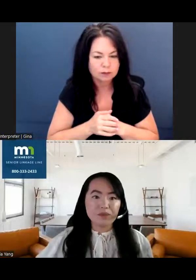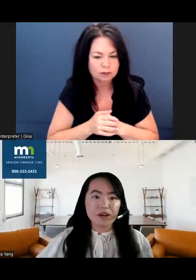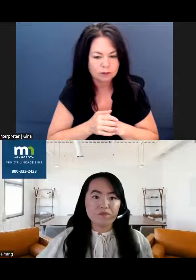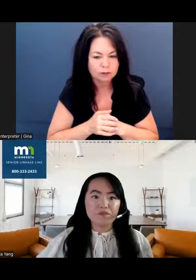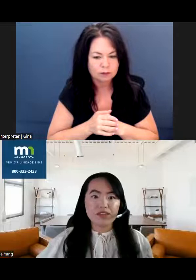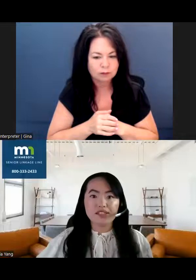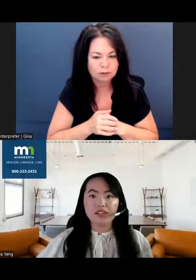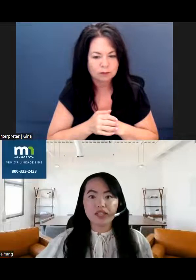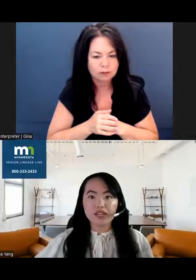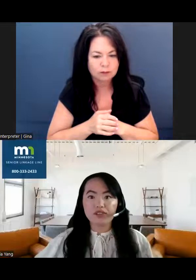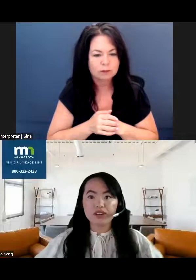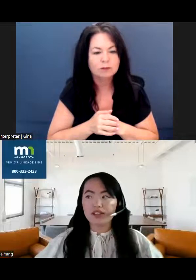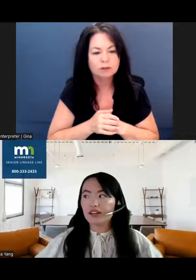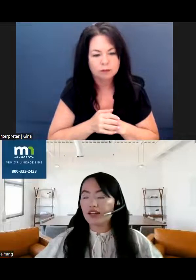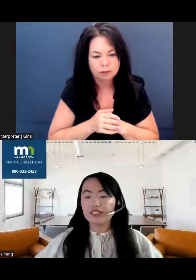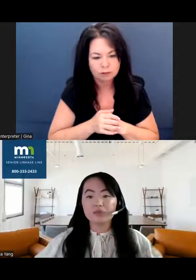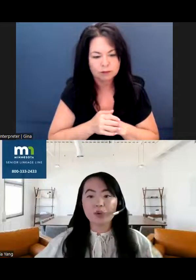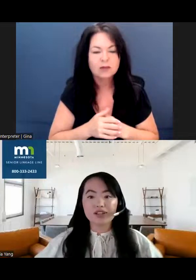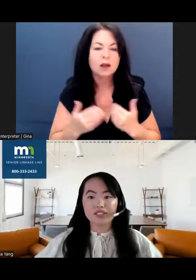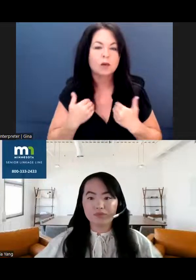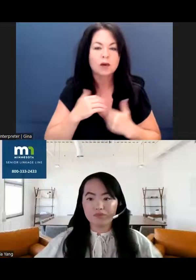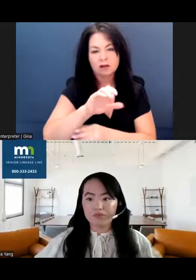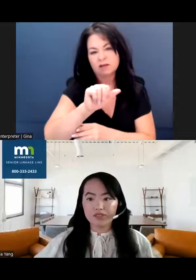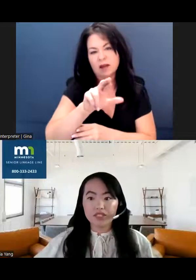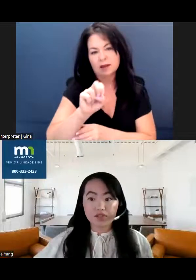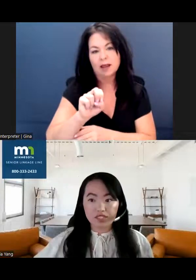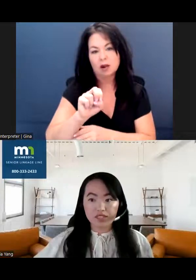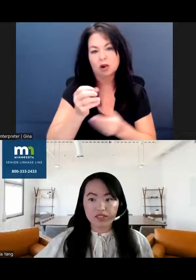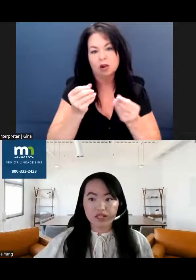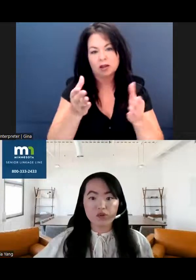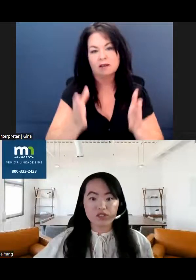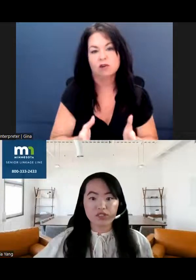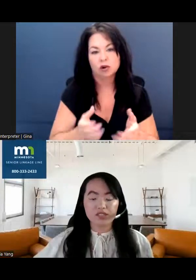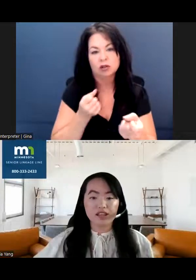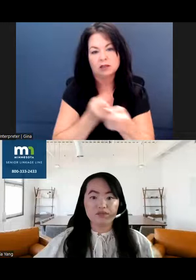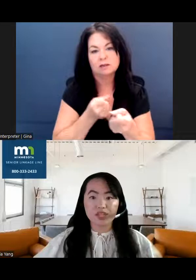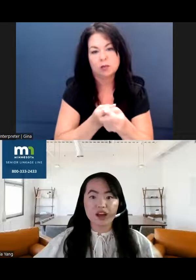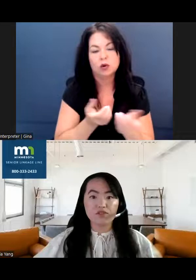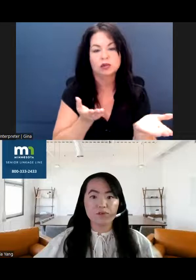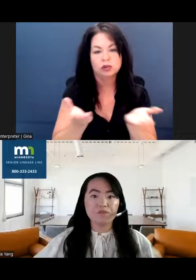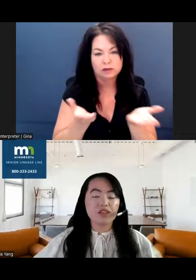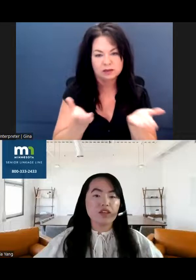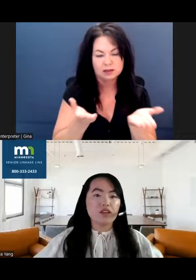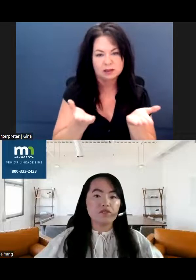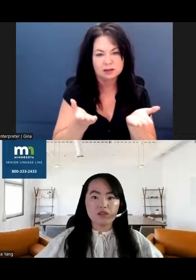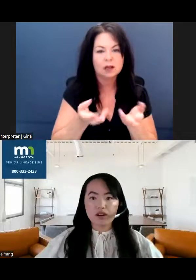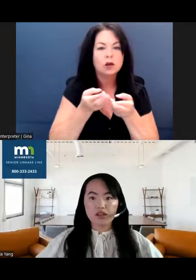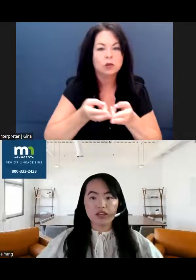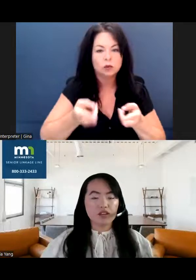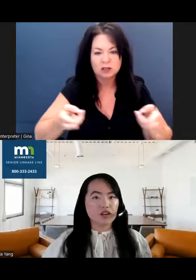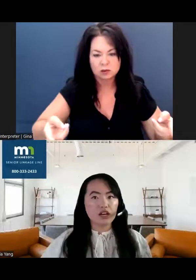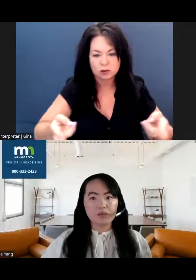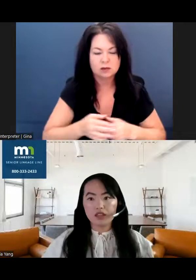Next up here is our caregiver support services and resources that we can offer. If you